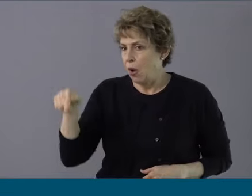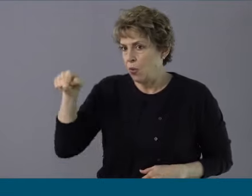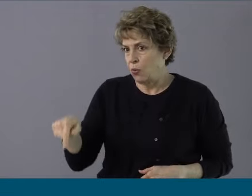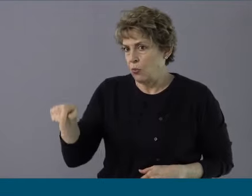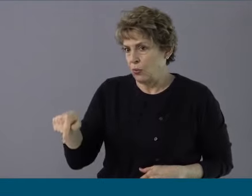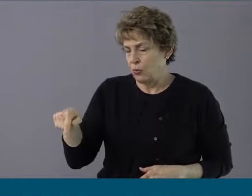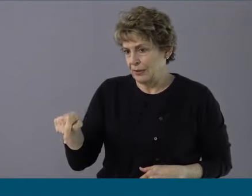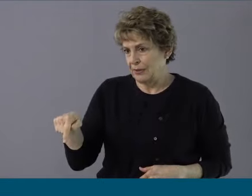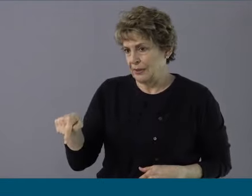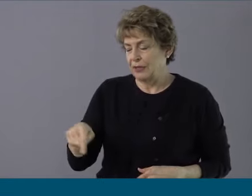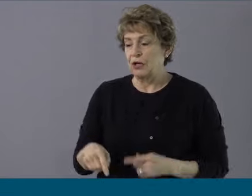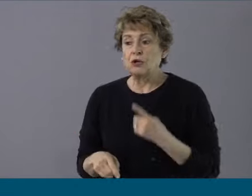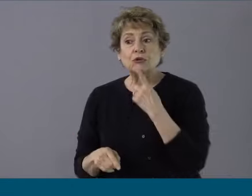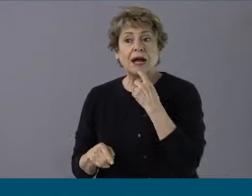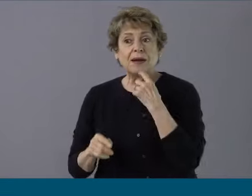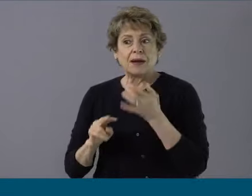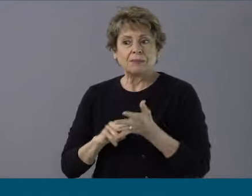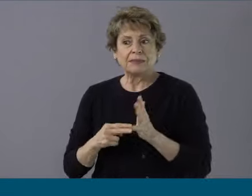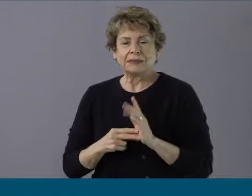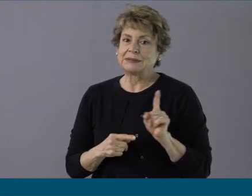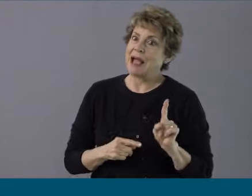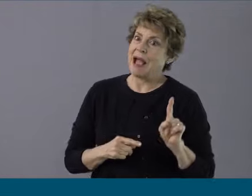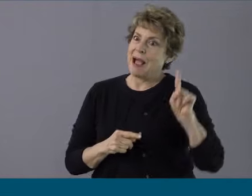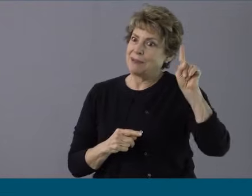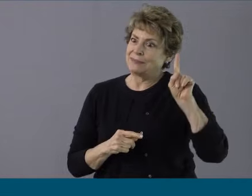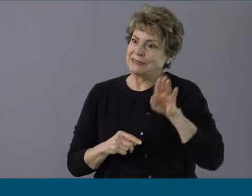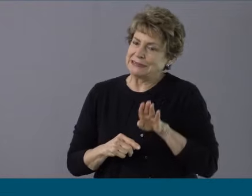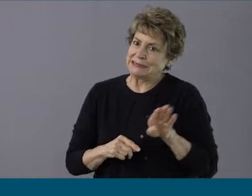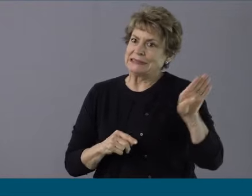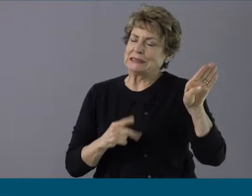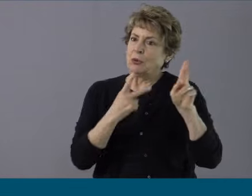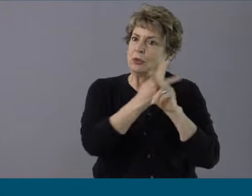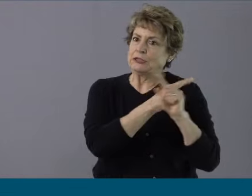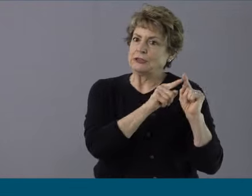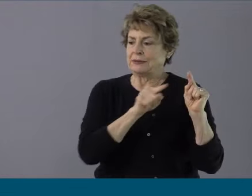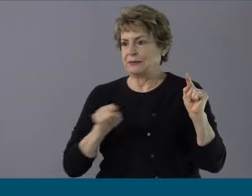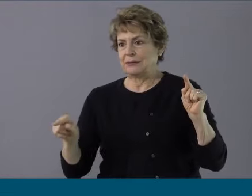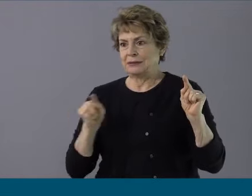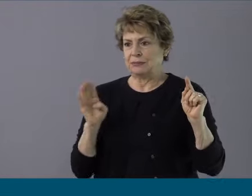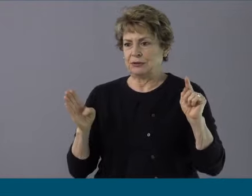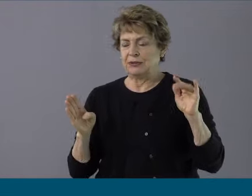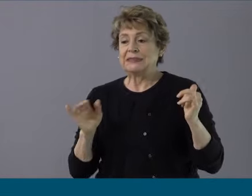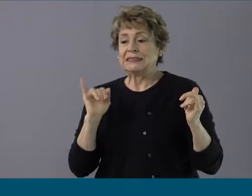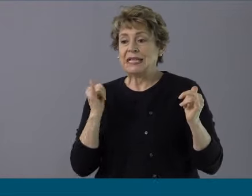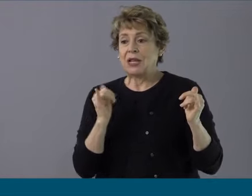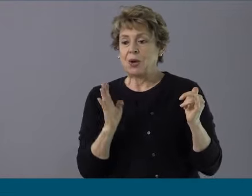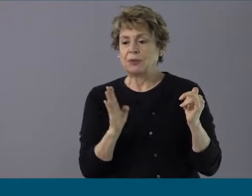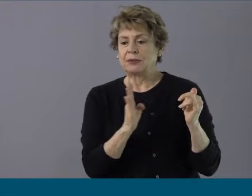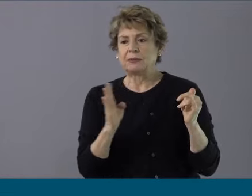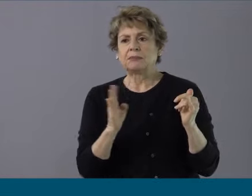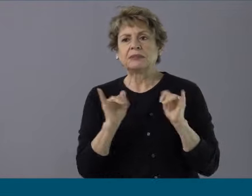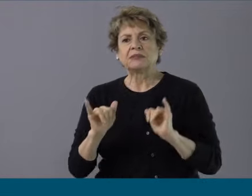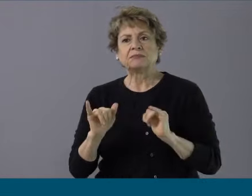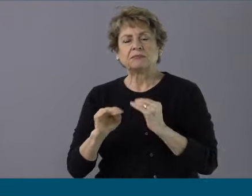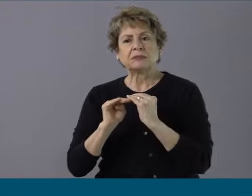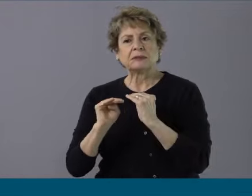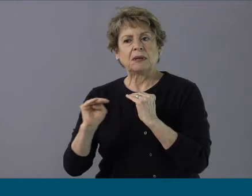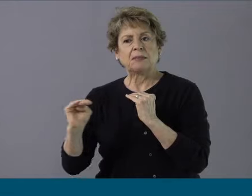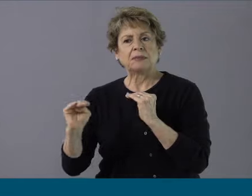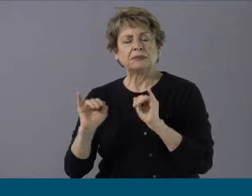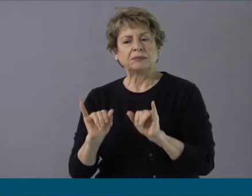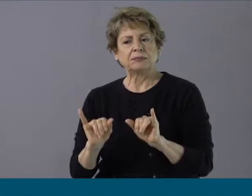where the virus is spreading, and the yellow is where it is stabilizing. So look at the dramatic change